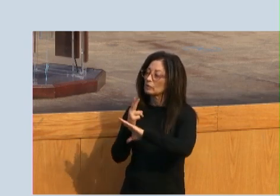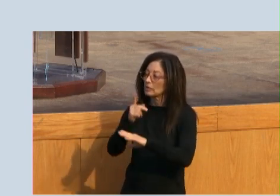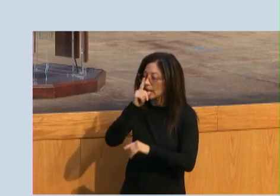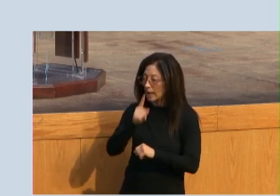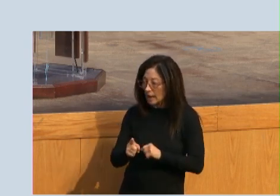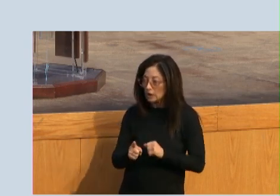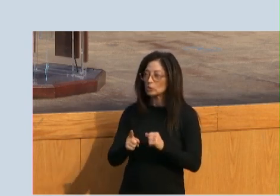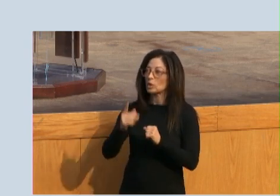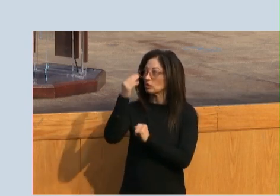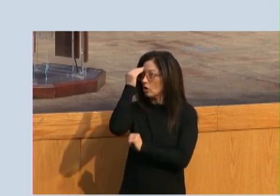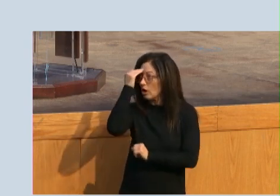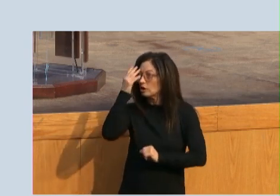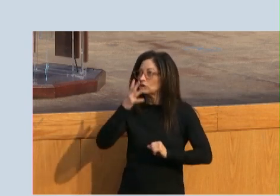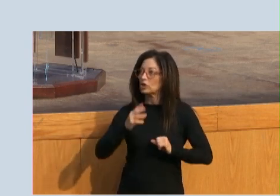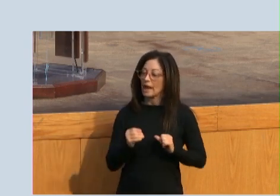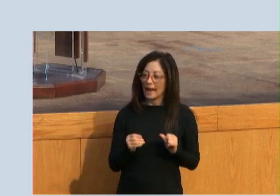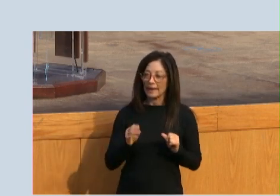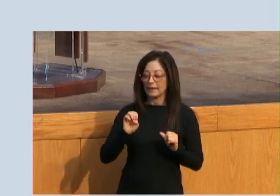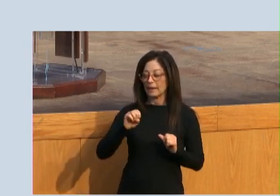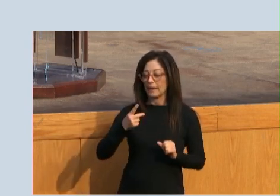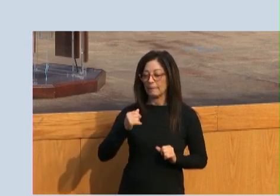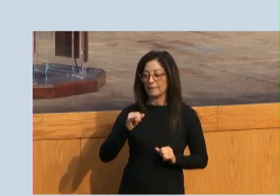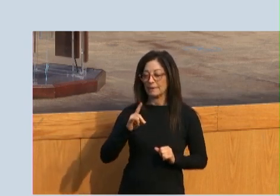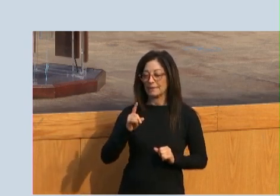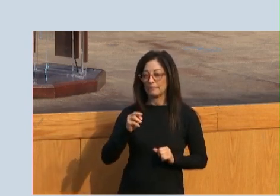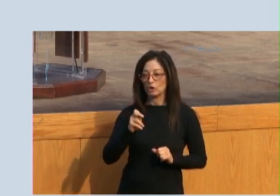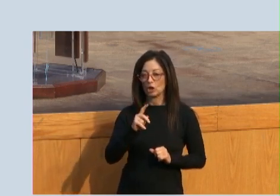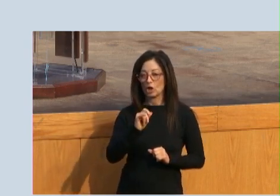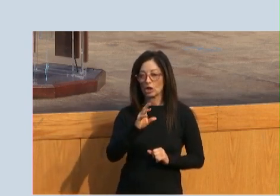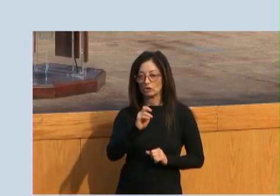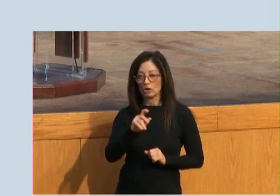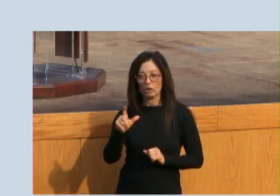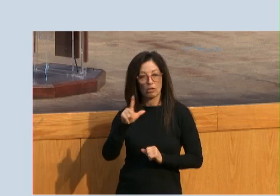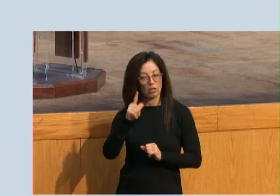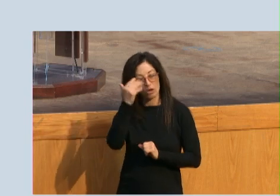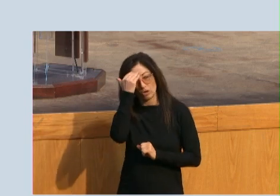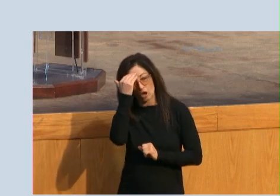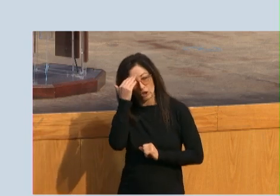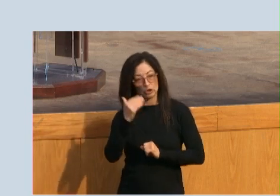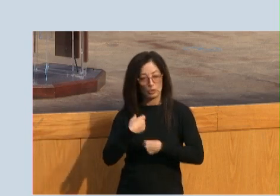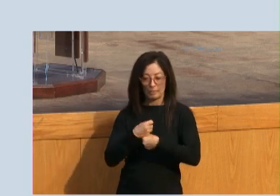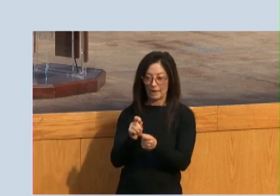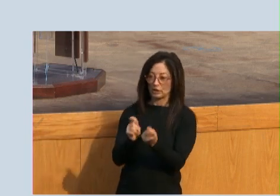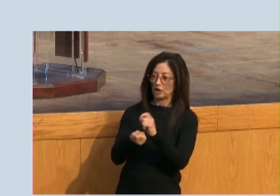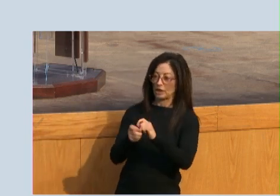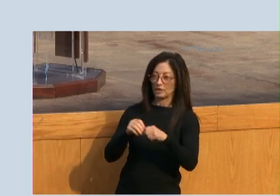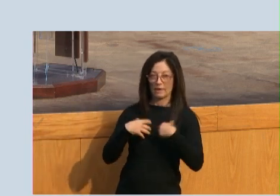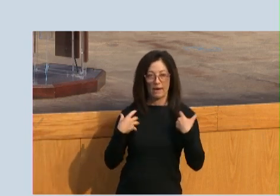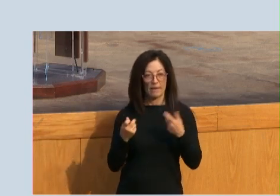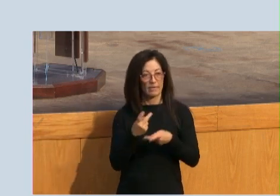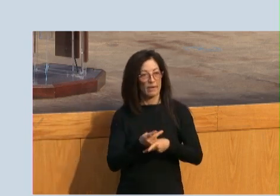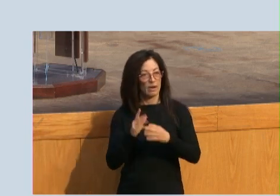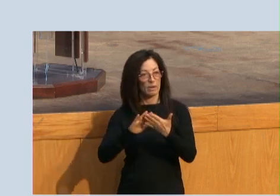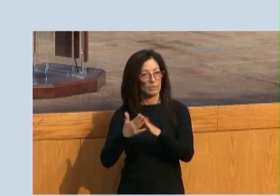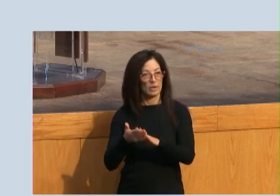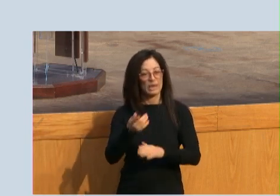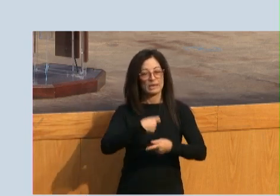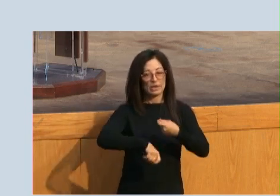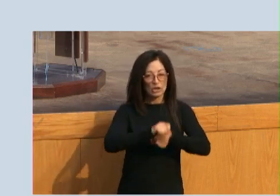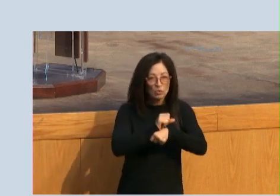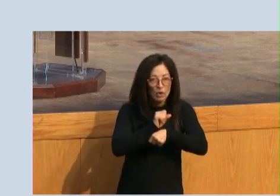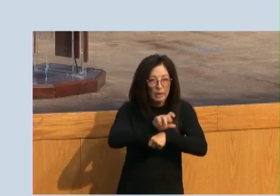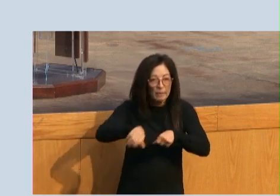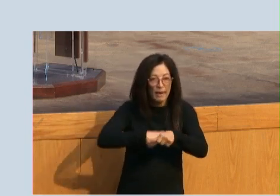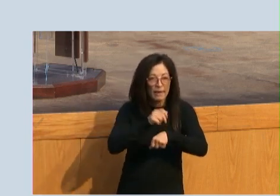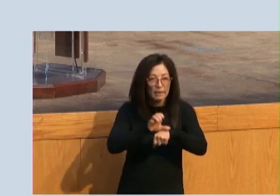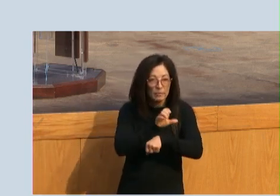community knowledge and their epidemiological knowledge to make meaningful change within their health community rather than just working behind a computer